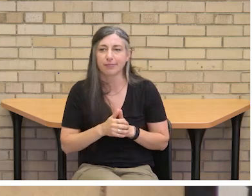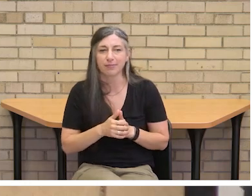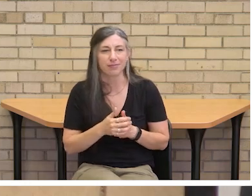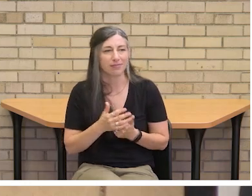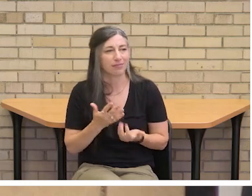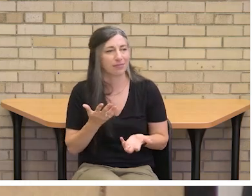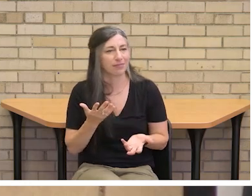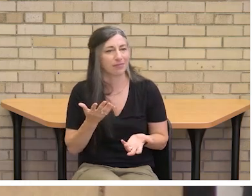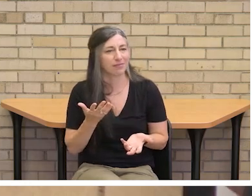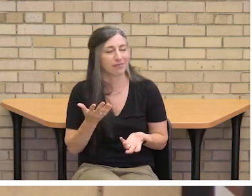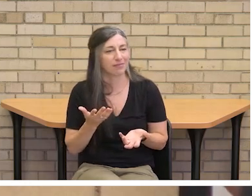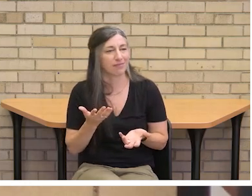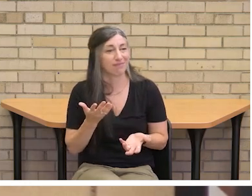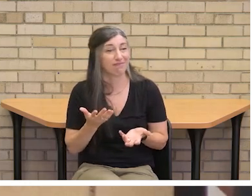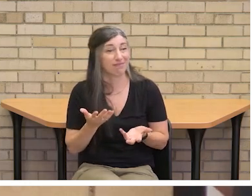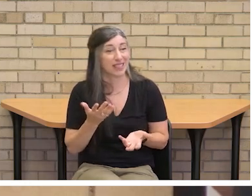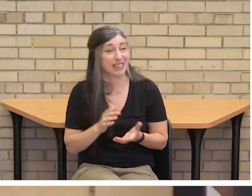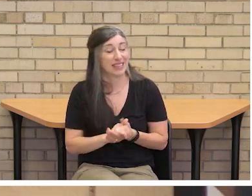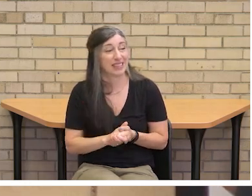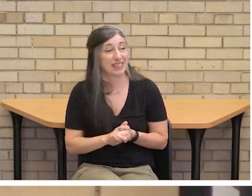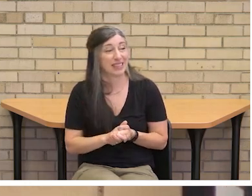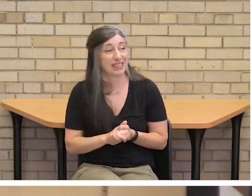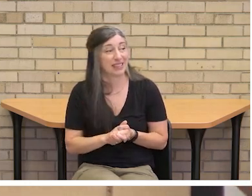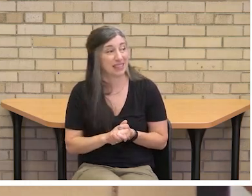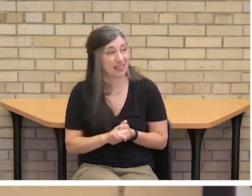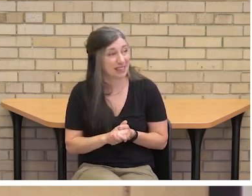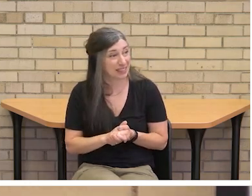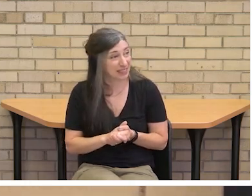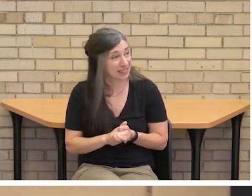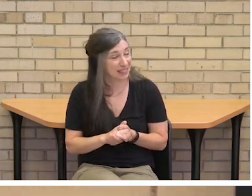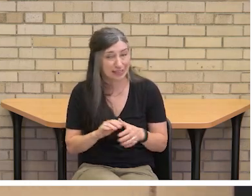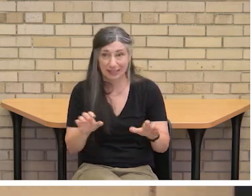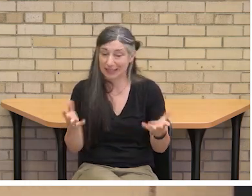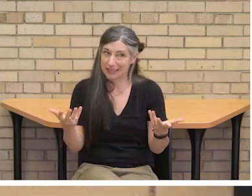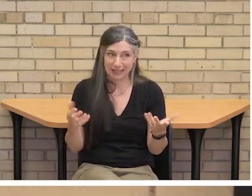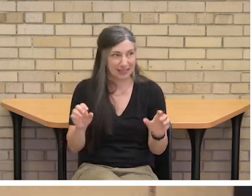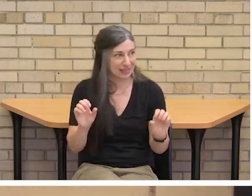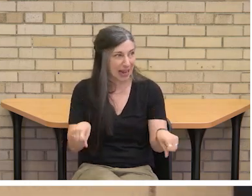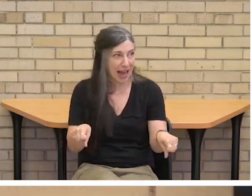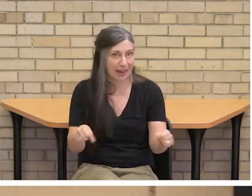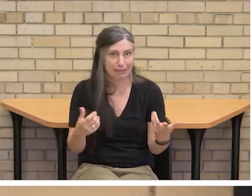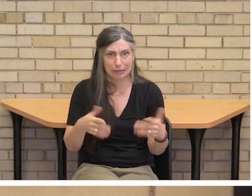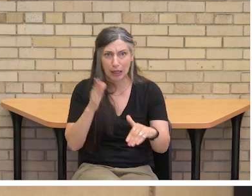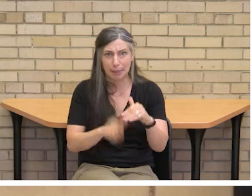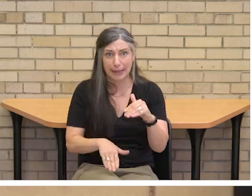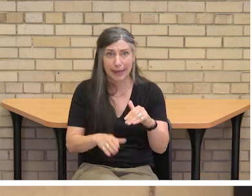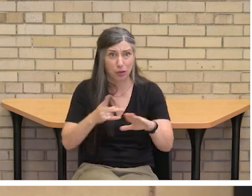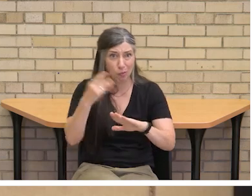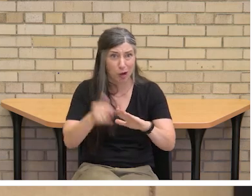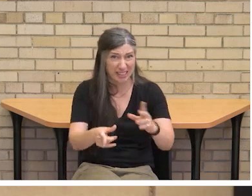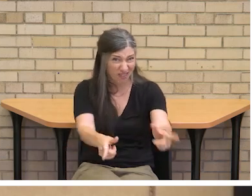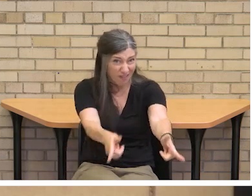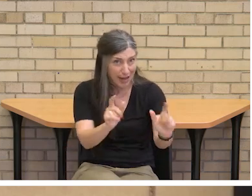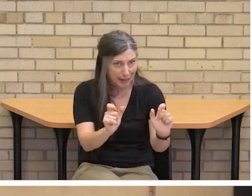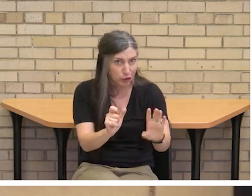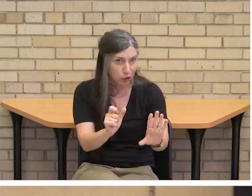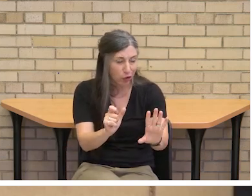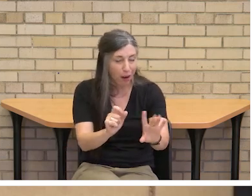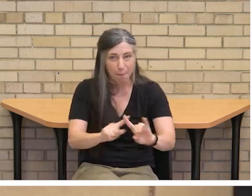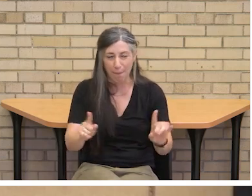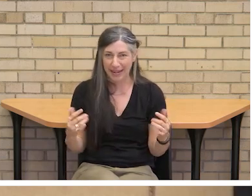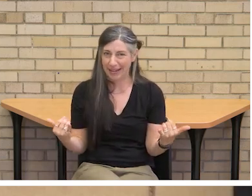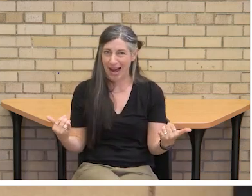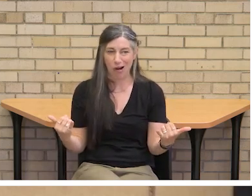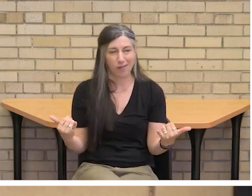Eric, you would say that you can get through these truss rehab projects quicker, but I'm guessing that just because of